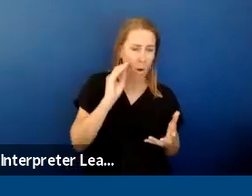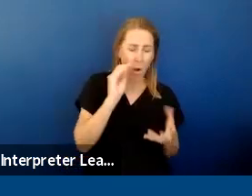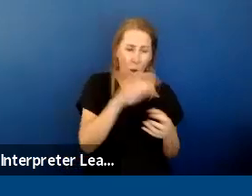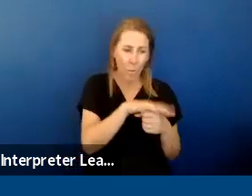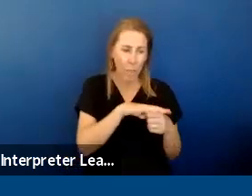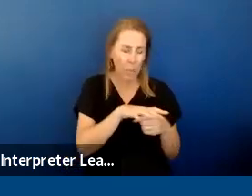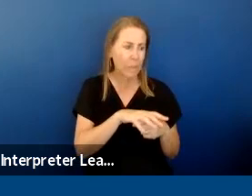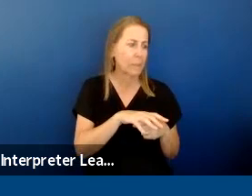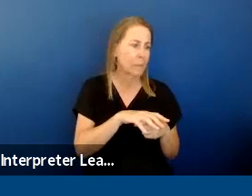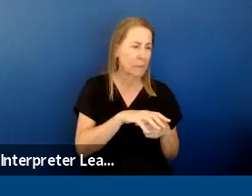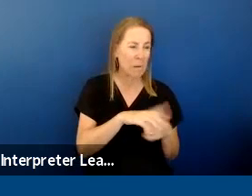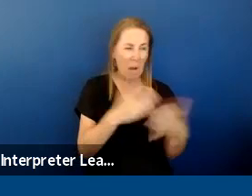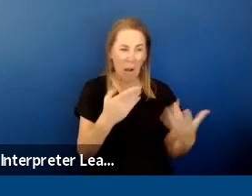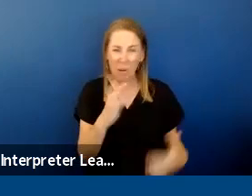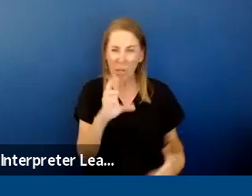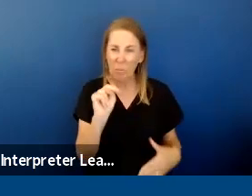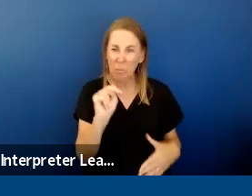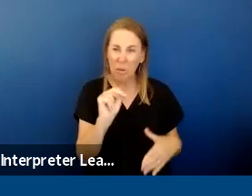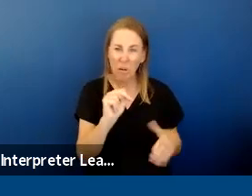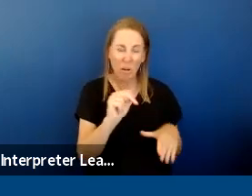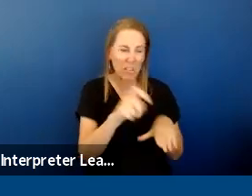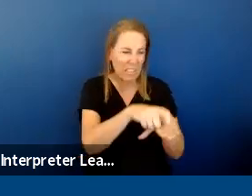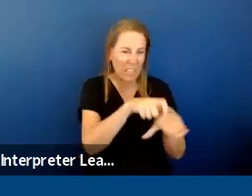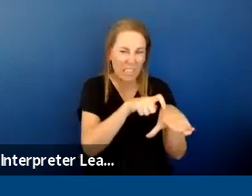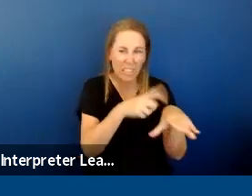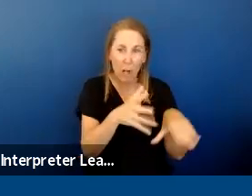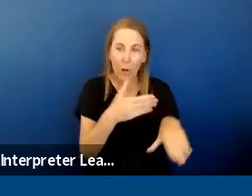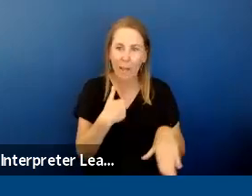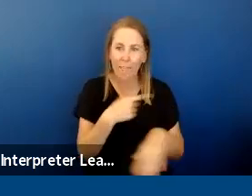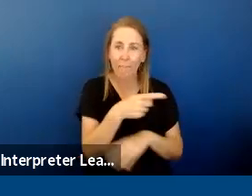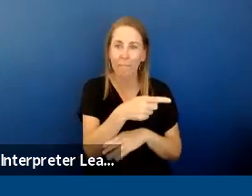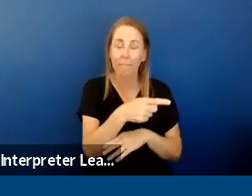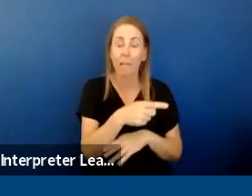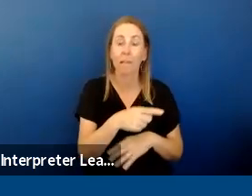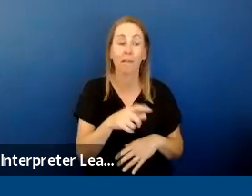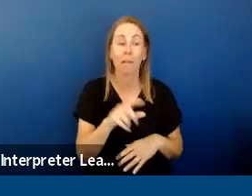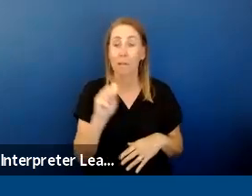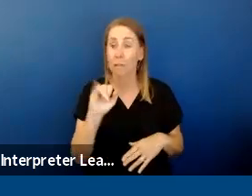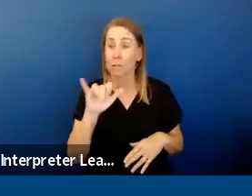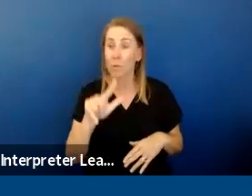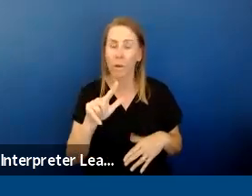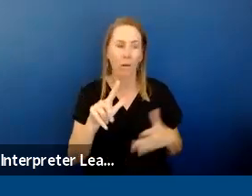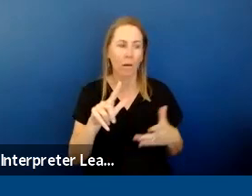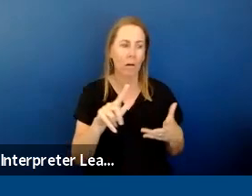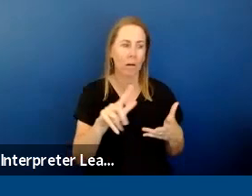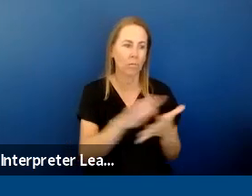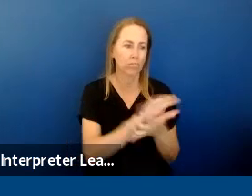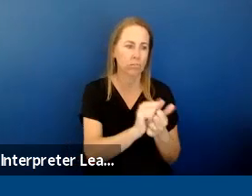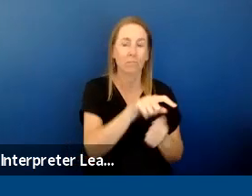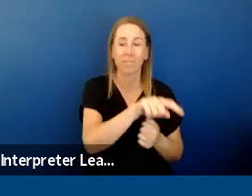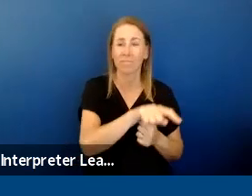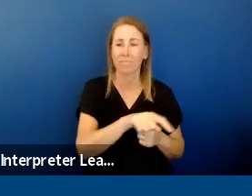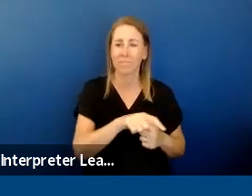So wildfire mitigation is so important because we're wanting to prevent the wildfires in the first